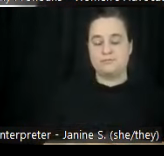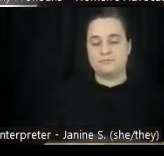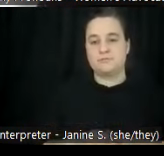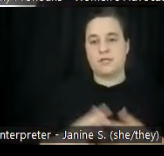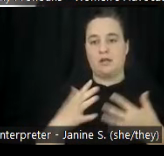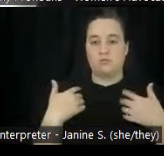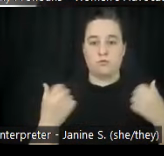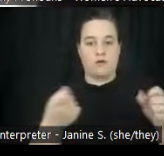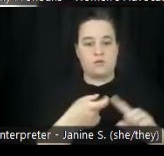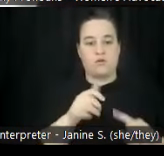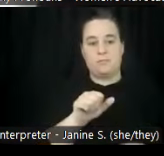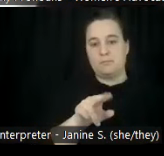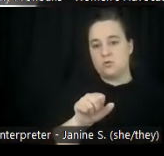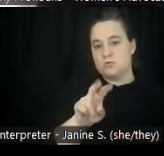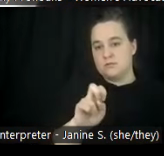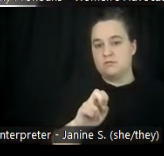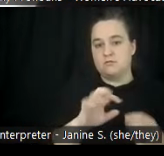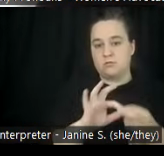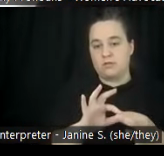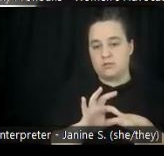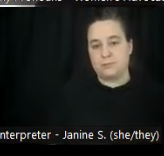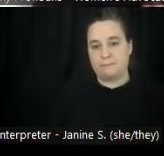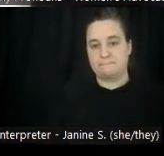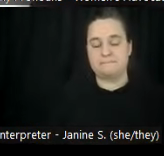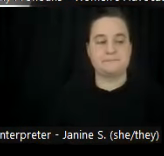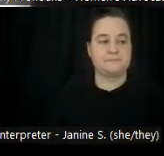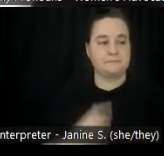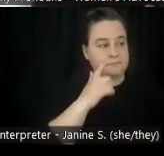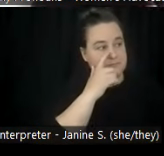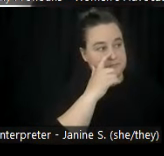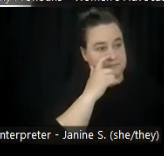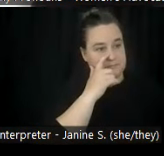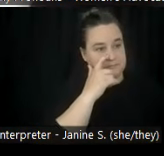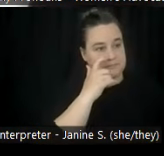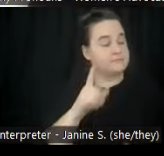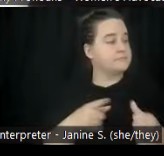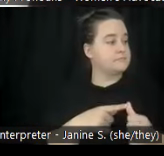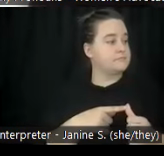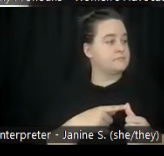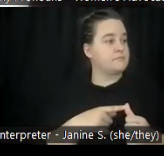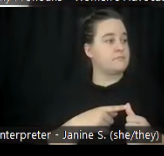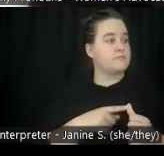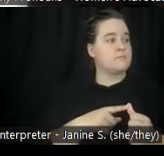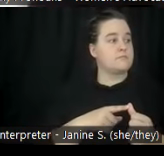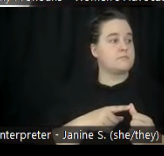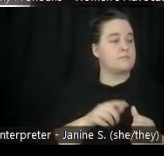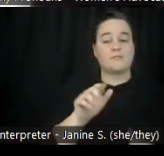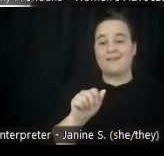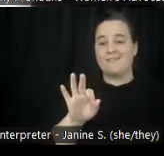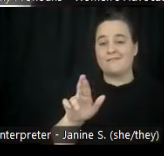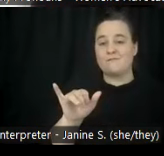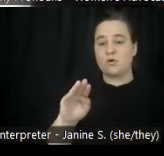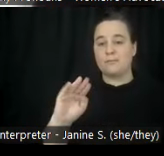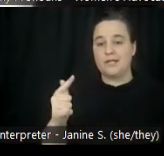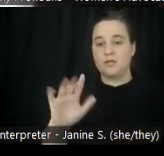recover from being in an abusive relationship. So the first one is affirming your partner, and this can look many different